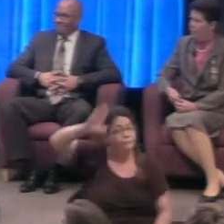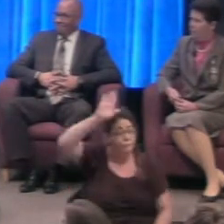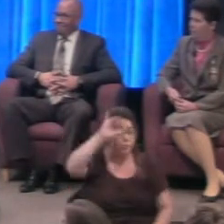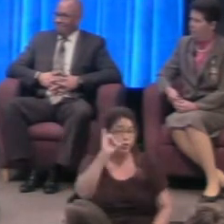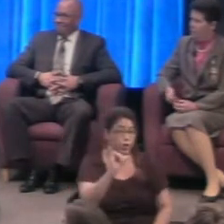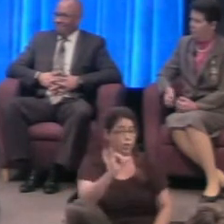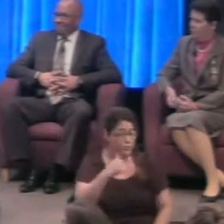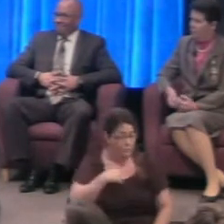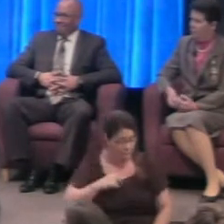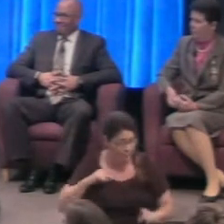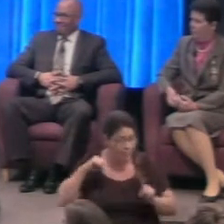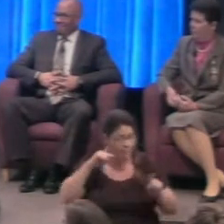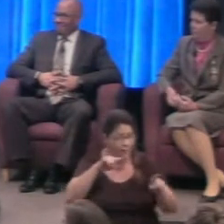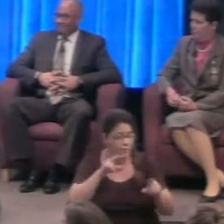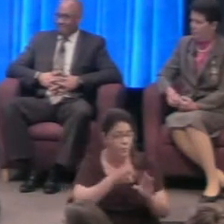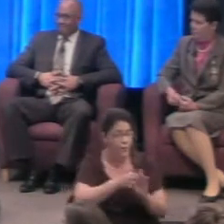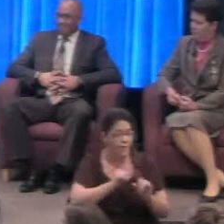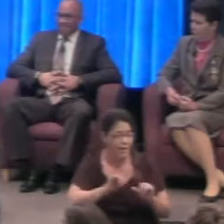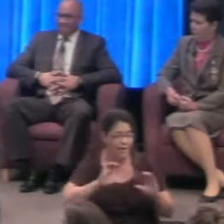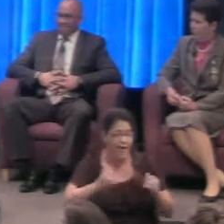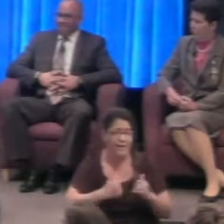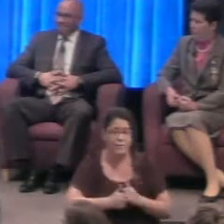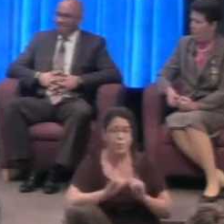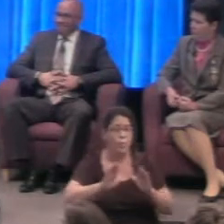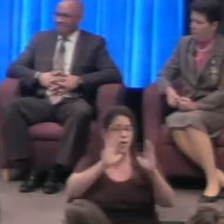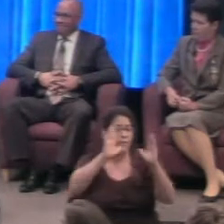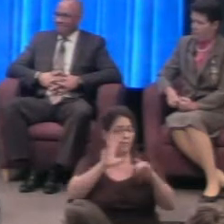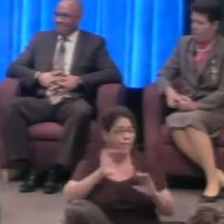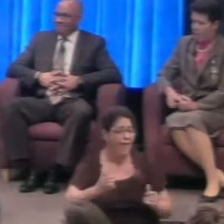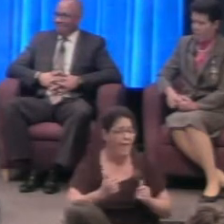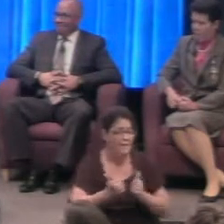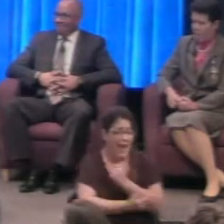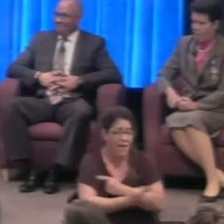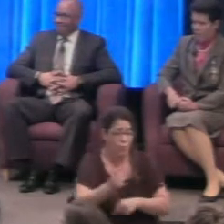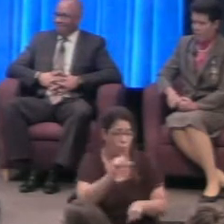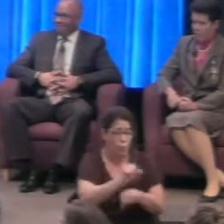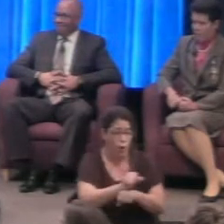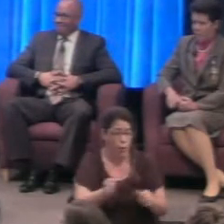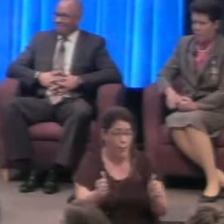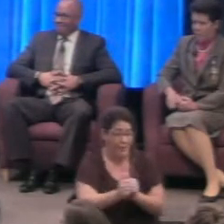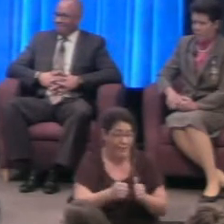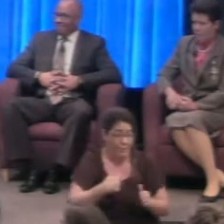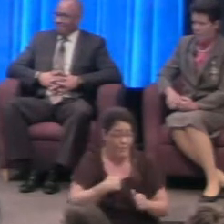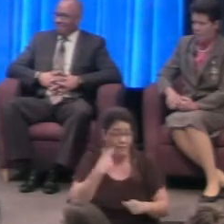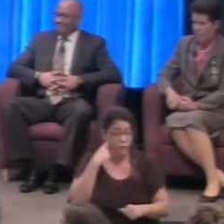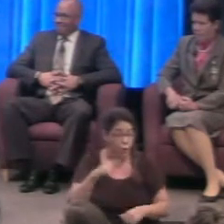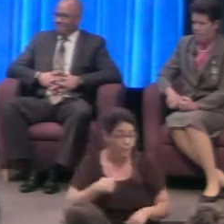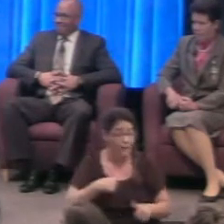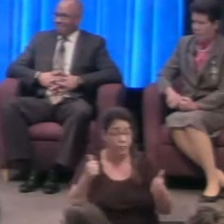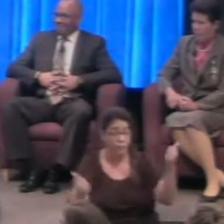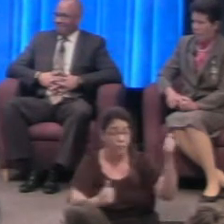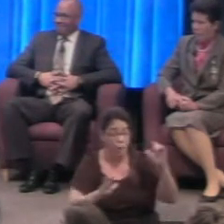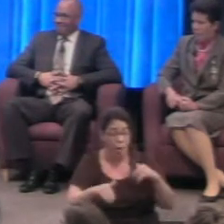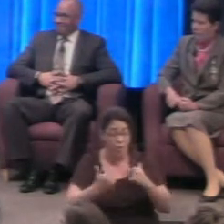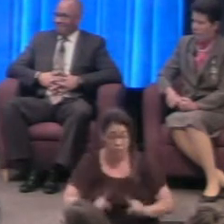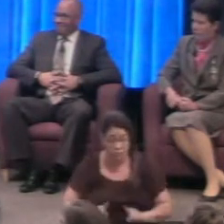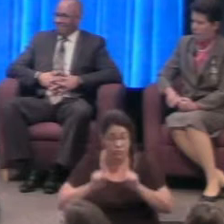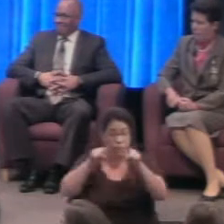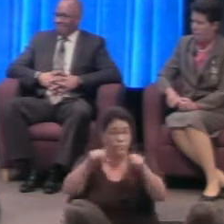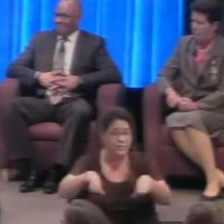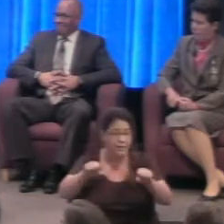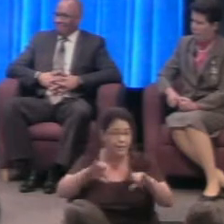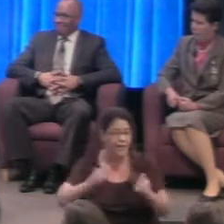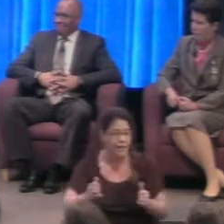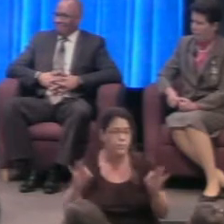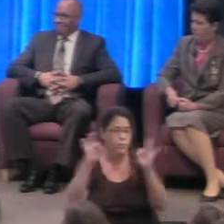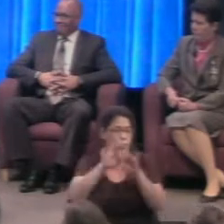well. And it was a wonderful class, and I made sure that everybody that worked for and with me, that they knew about that class, so take that class, it would be